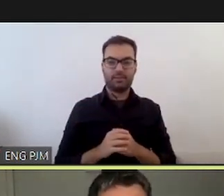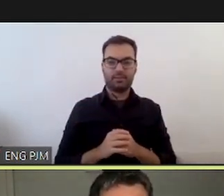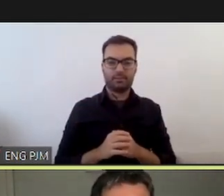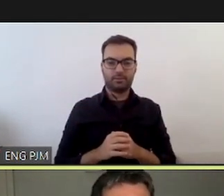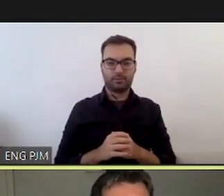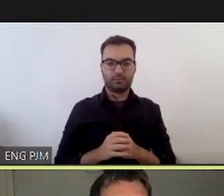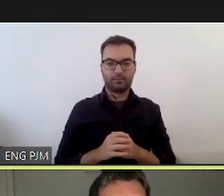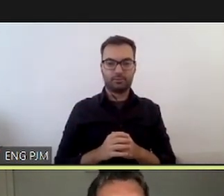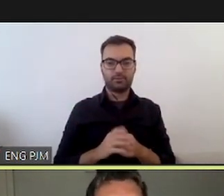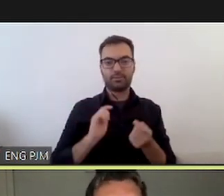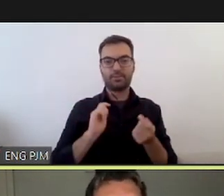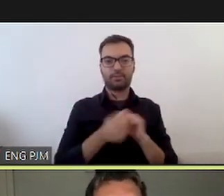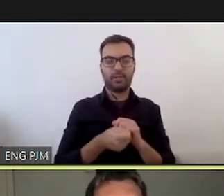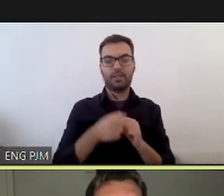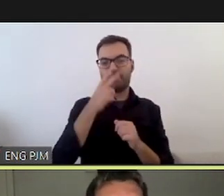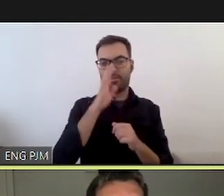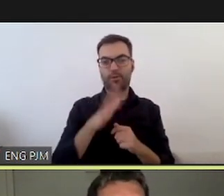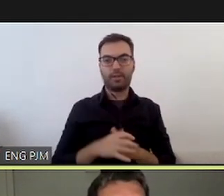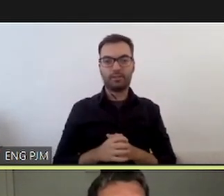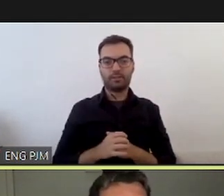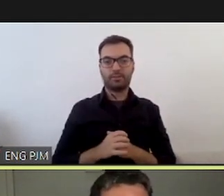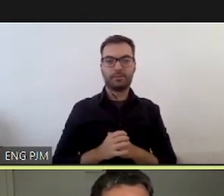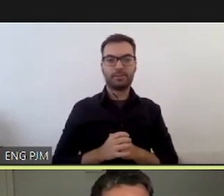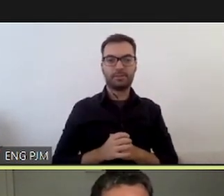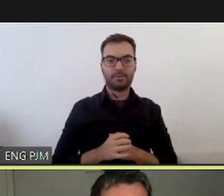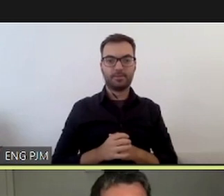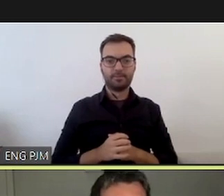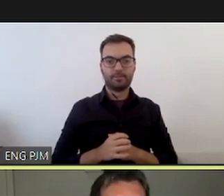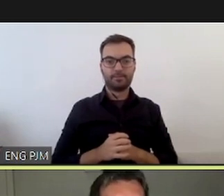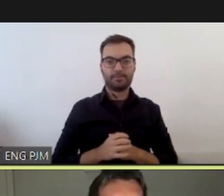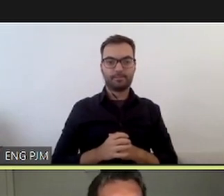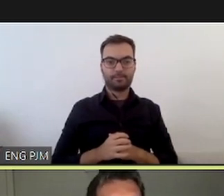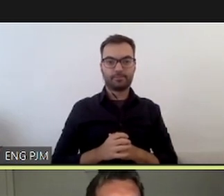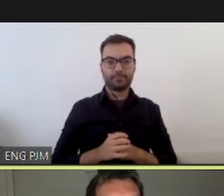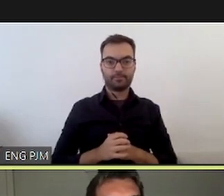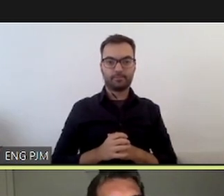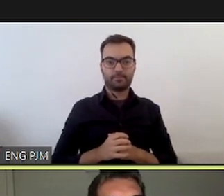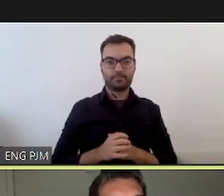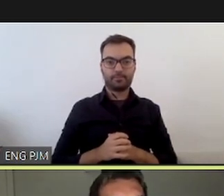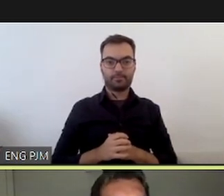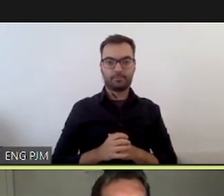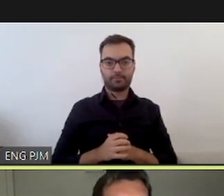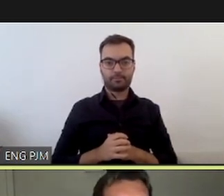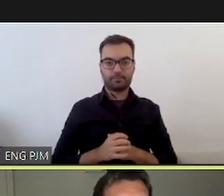maybe I will just switch to the page. So